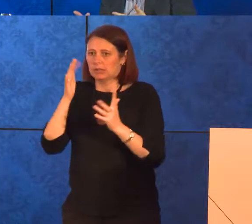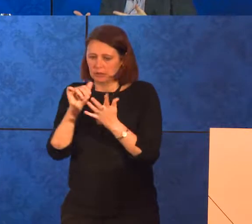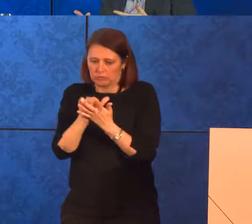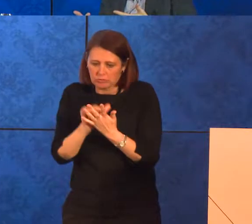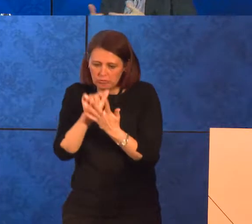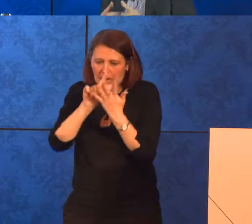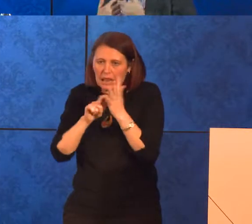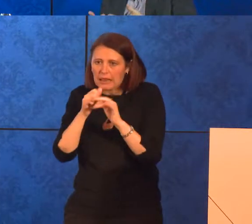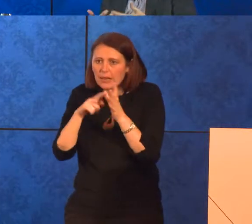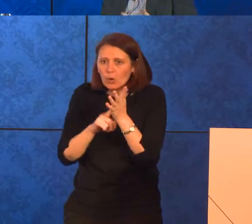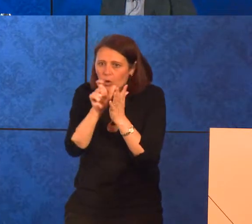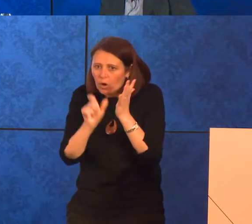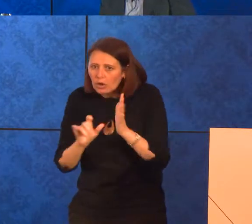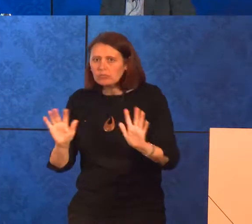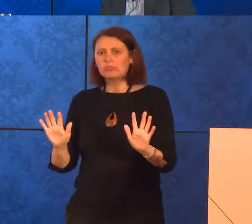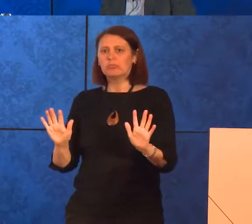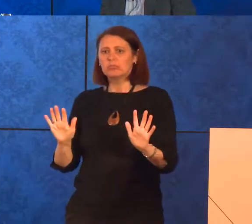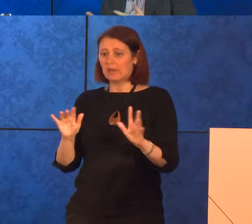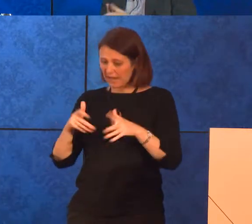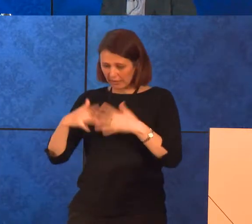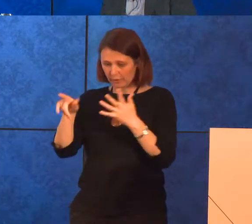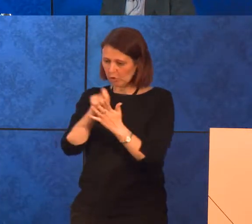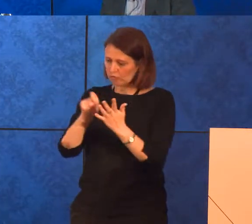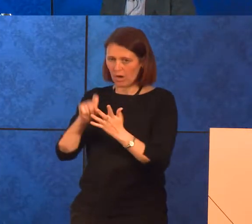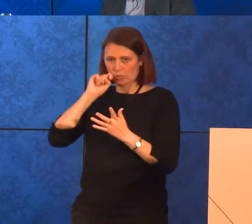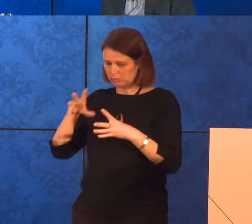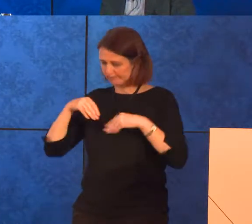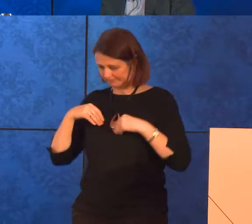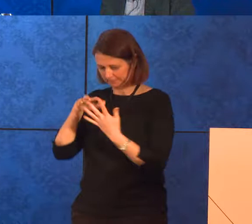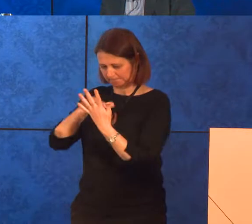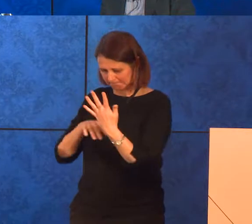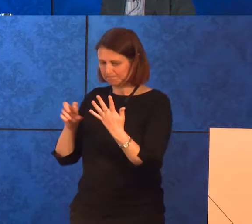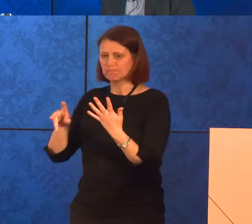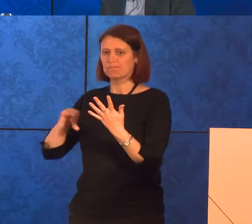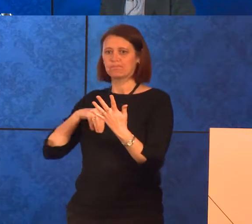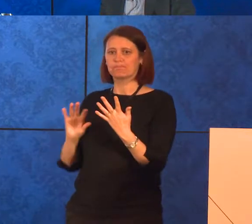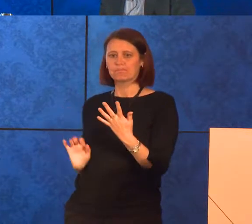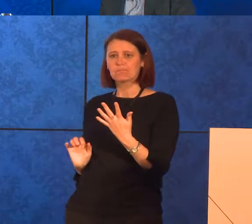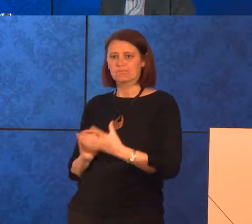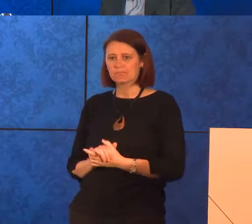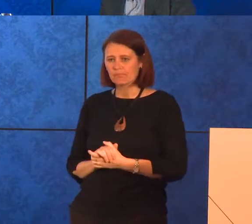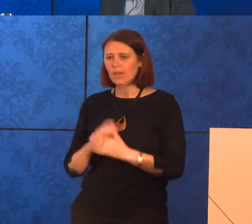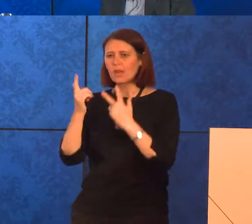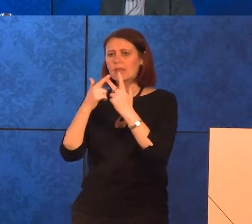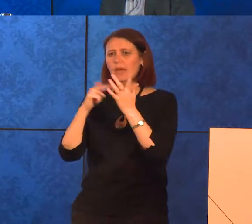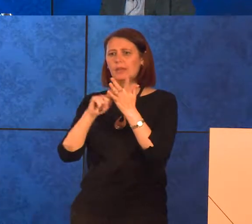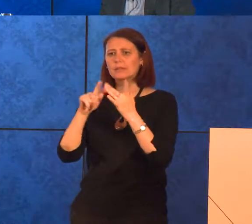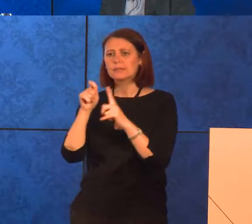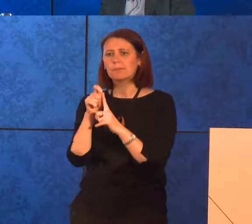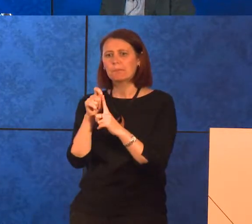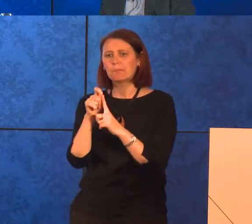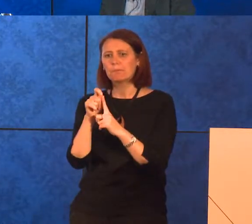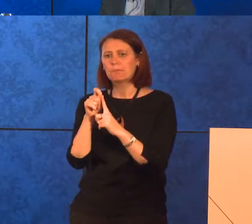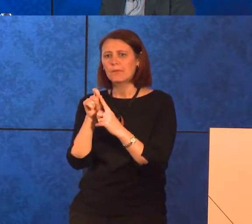Anything that you provide as input will be considered by the Royal Commission. The other tip I would give is to